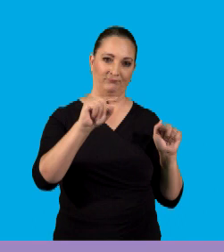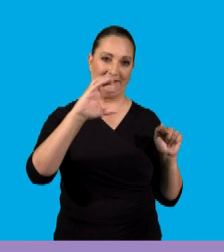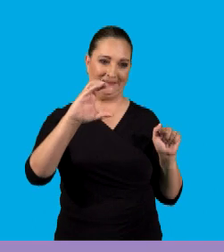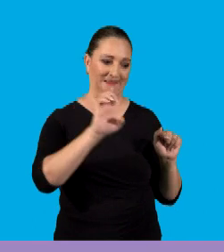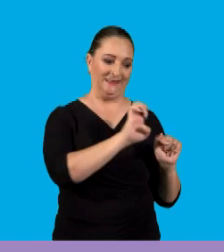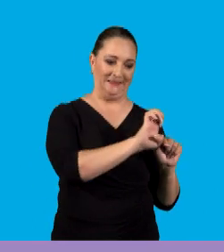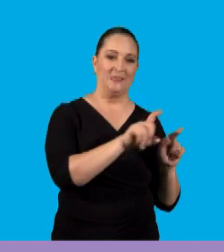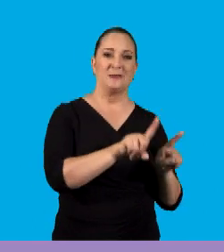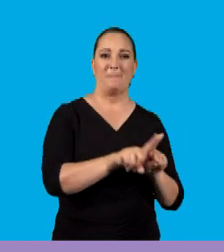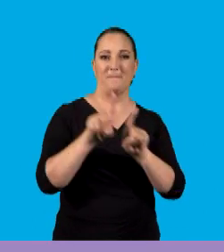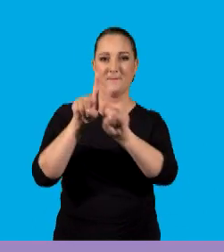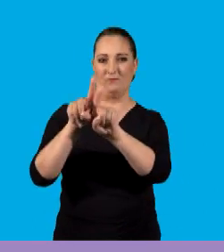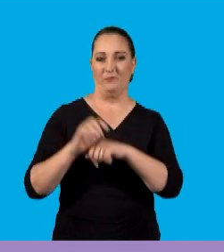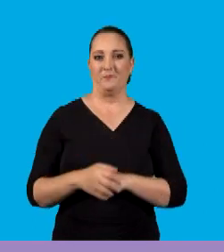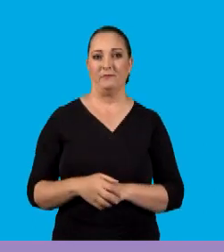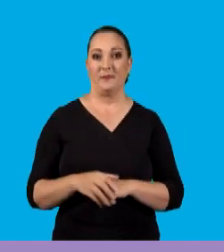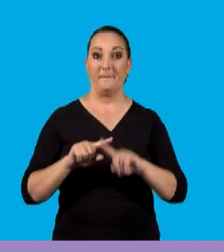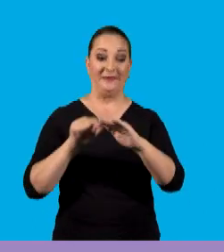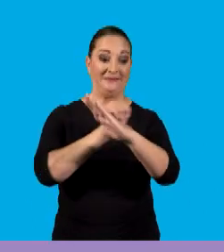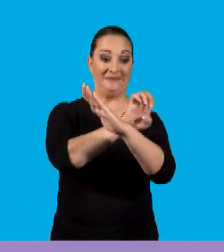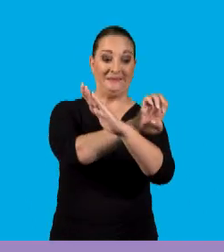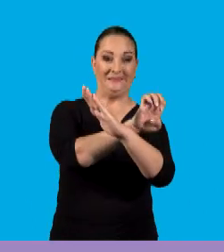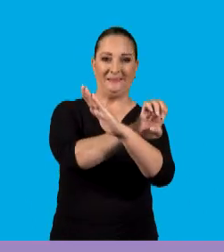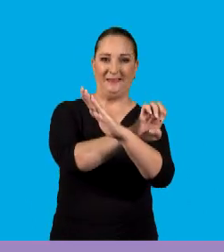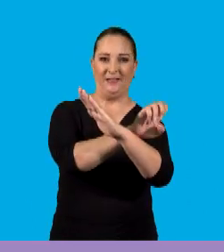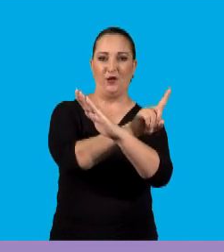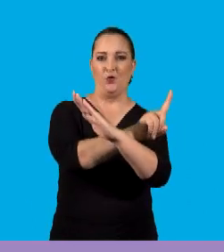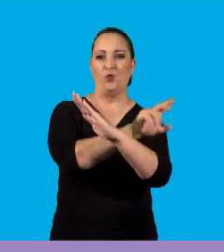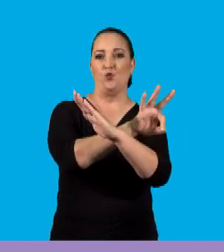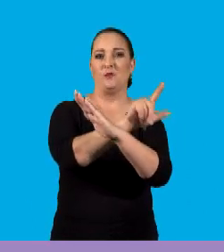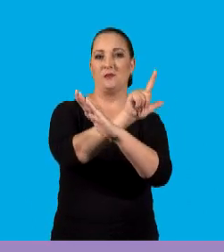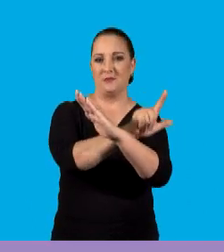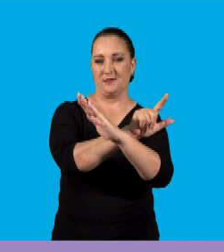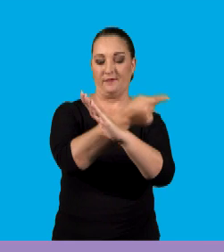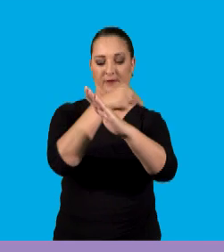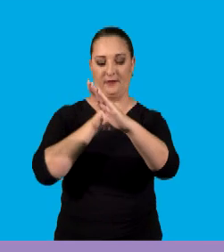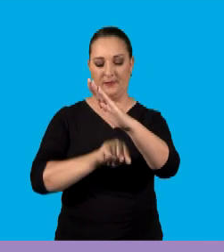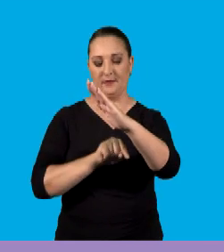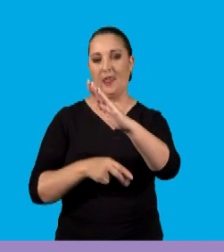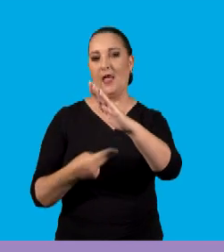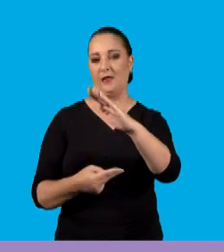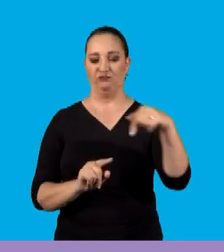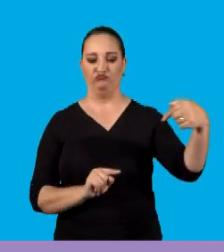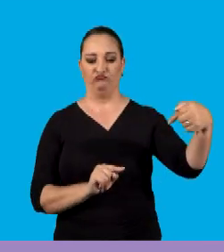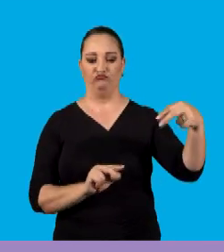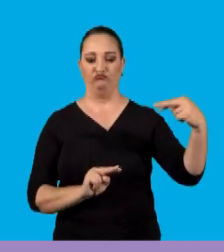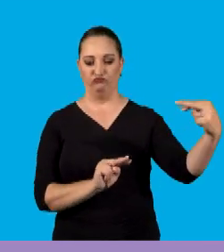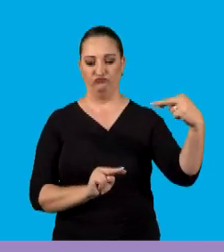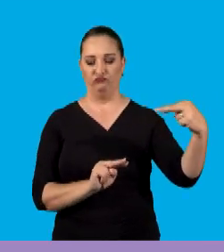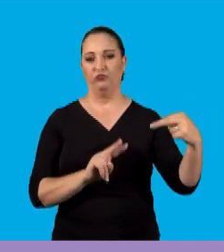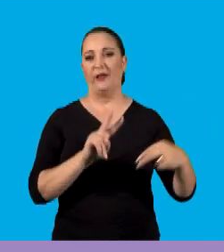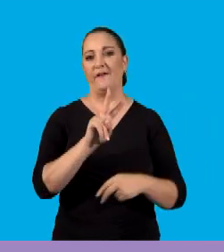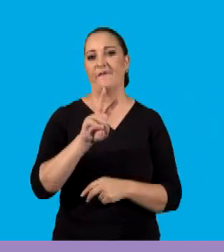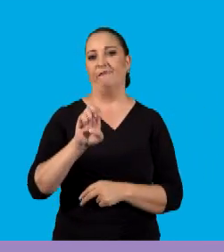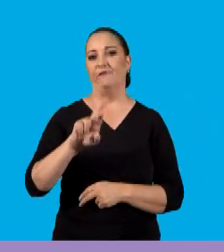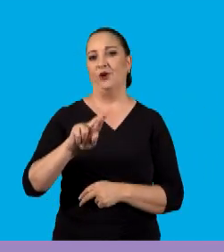137 degrees. And then if angle E is 137, then angle H is vertically opposite.